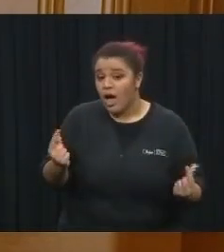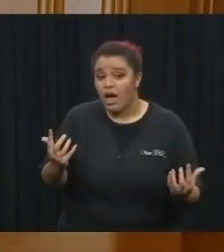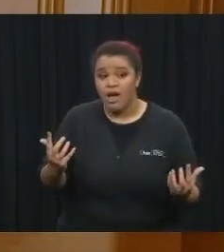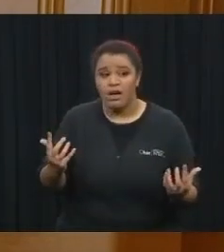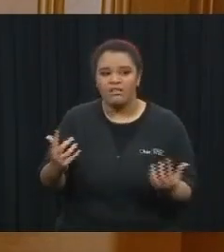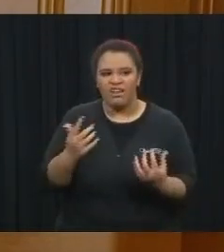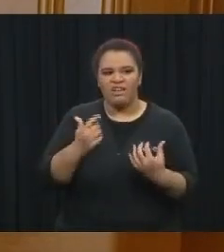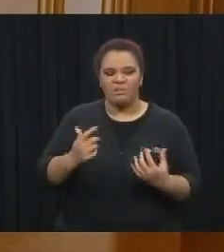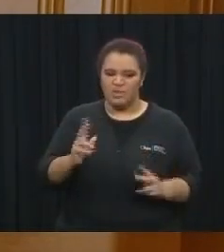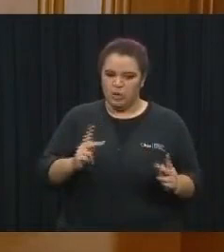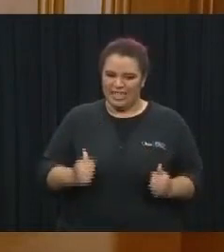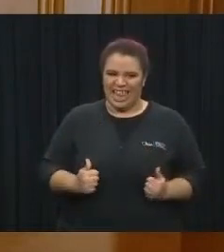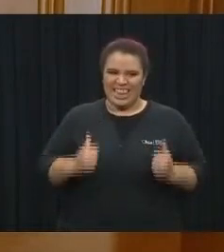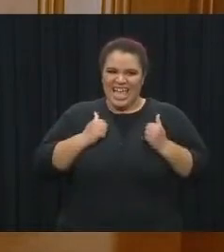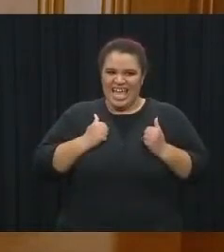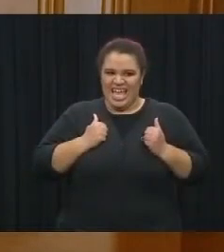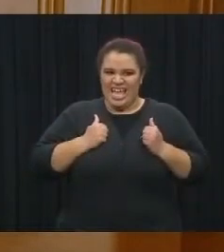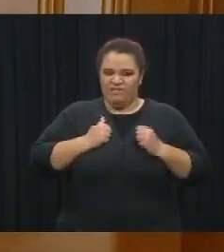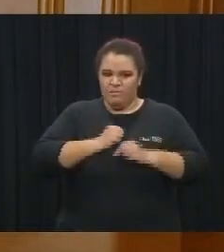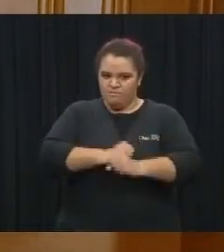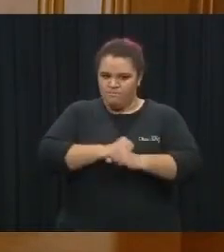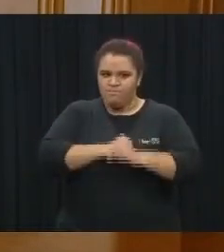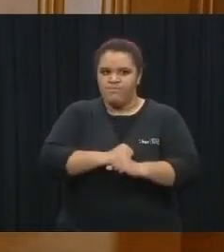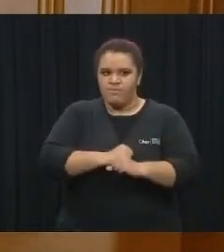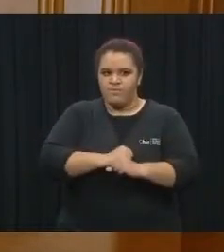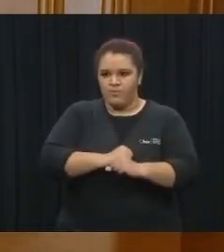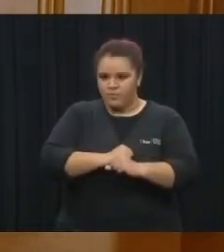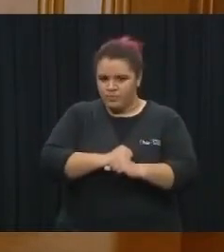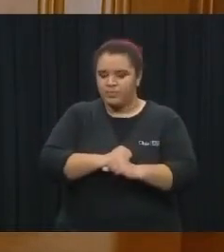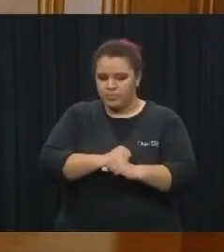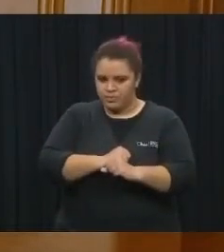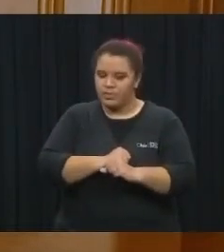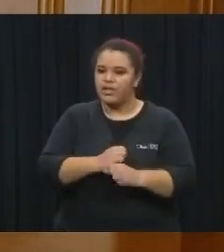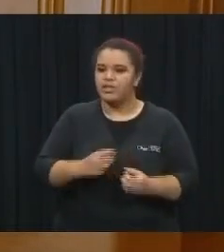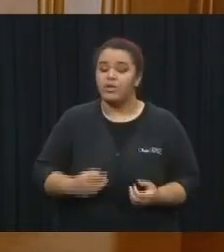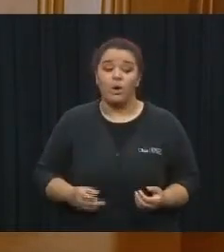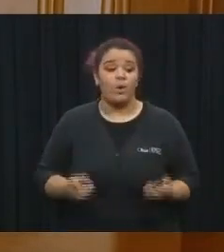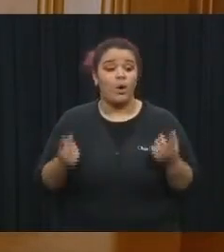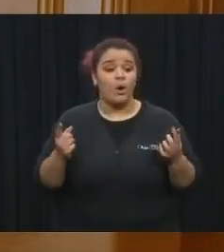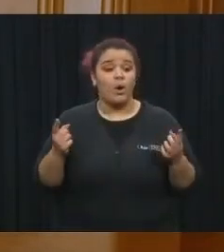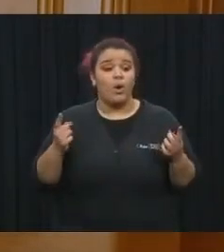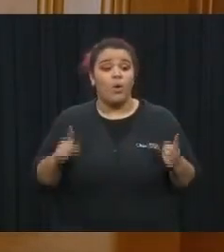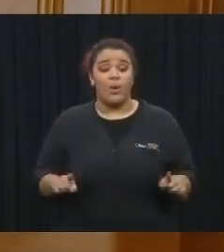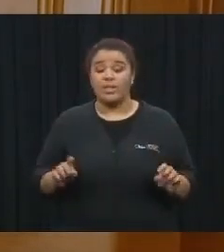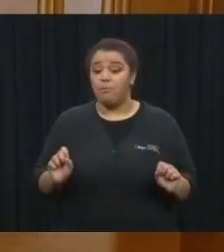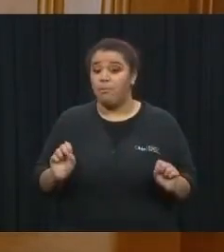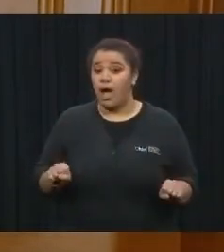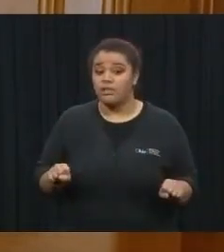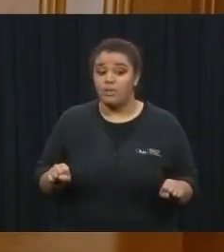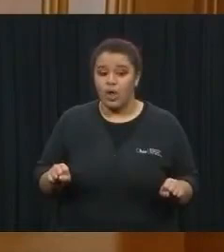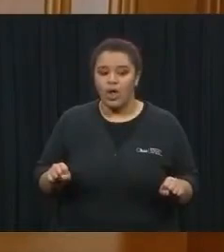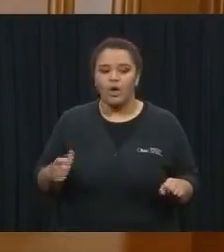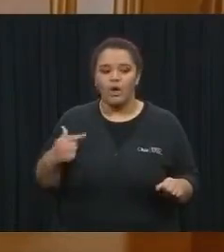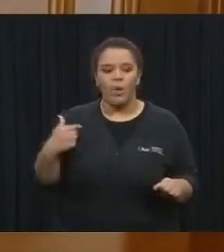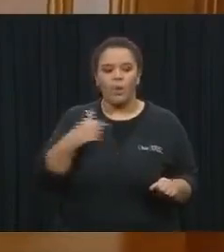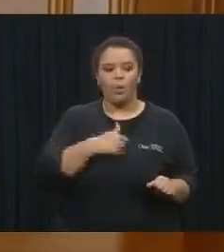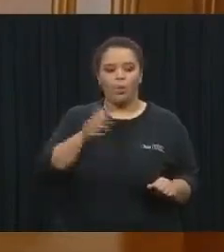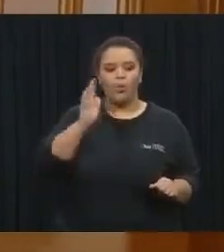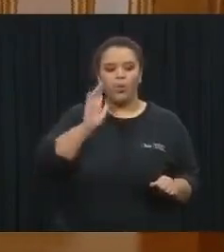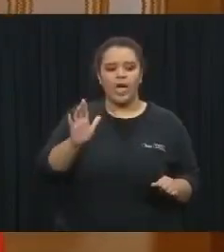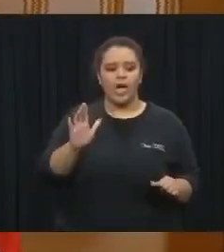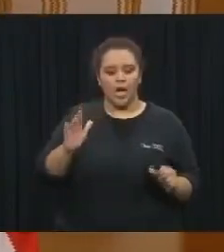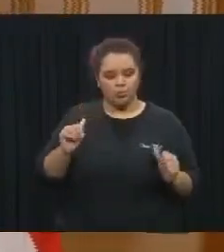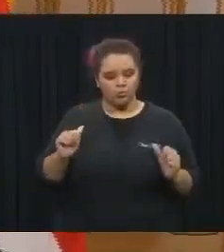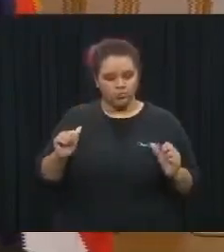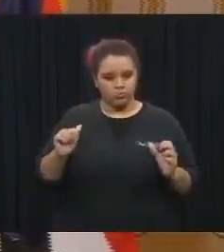do. But we will move away from this just as soon as we can. I'll refer now to Dr. Acton.